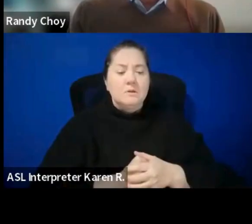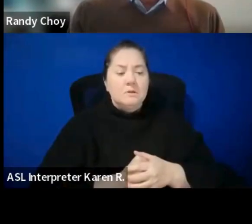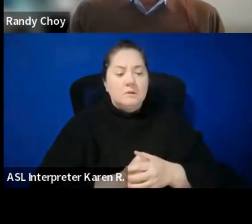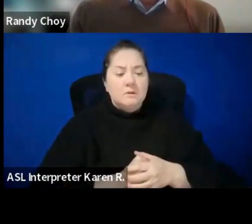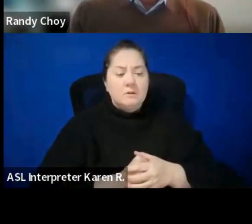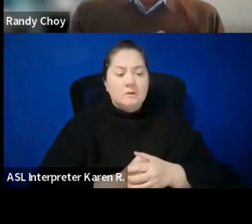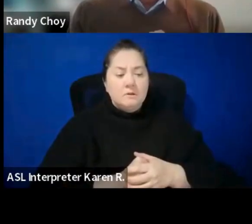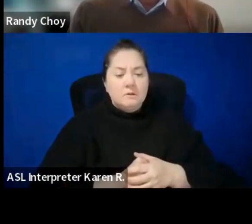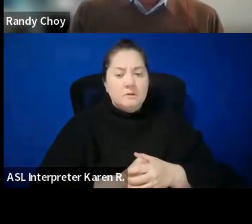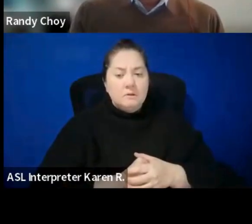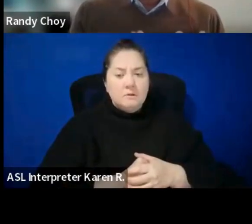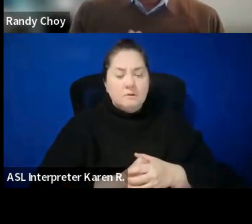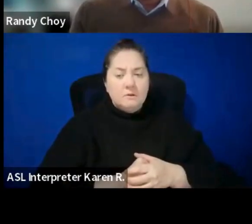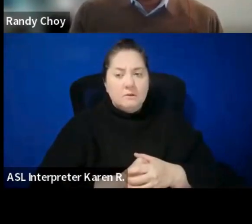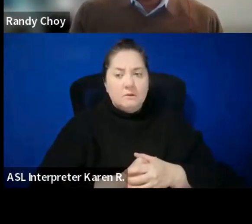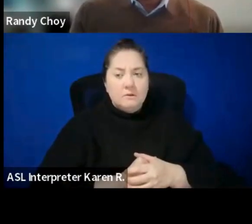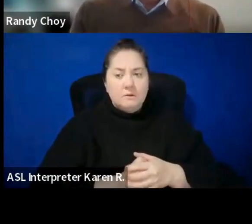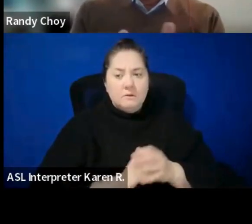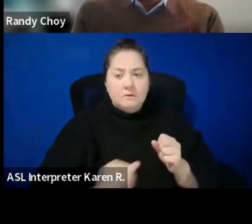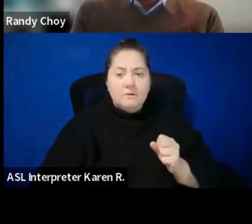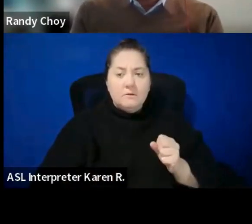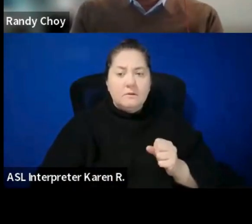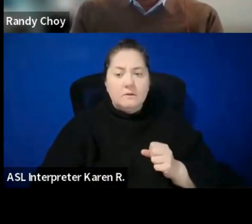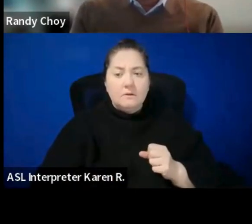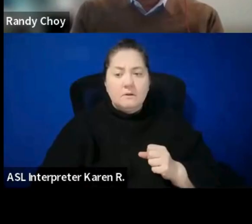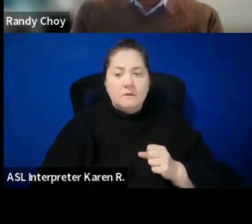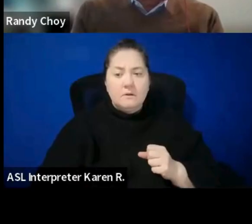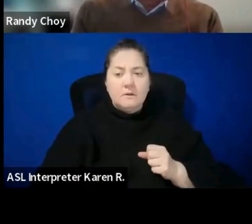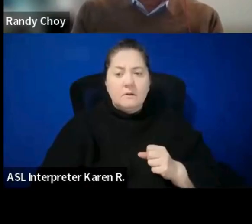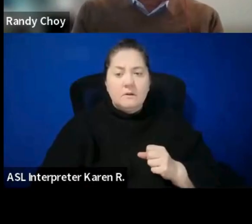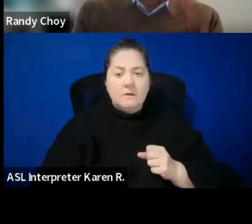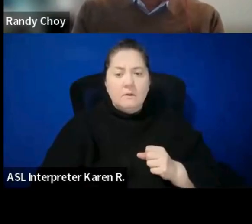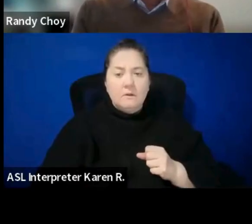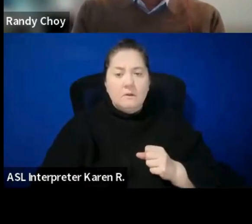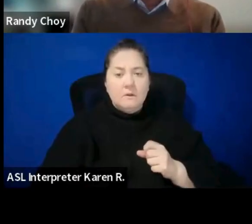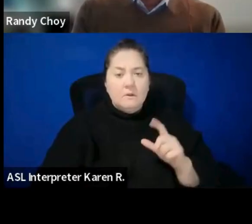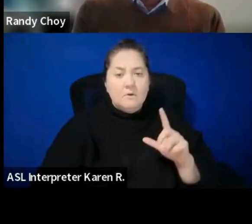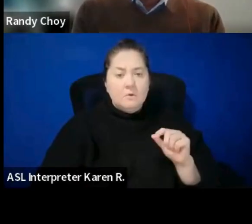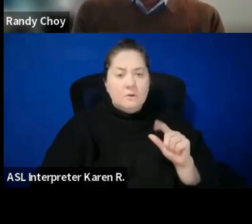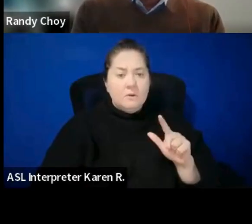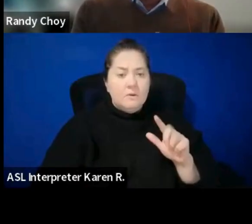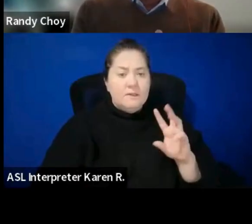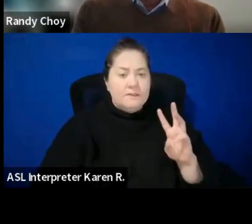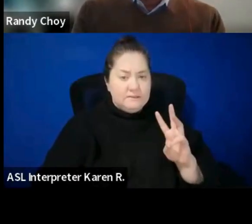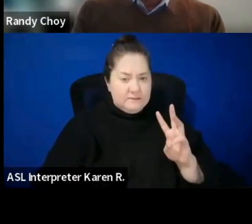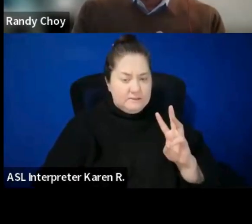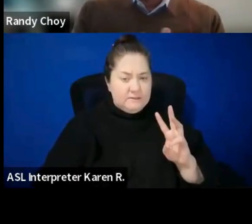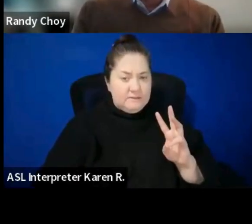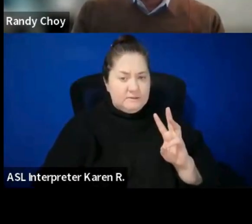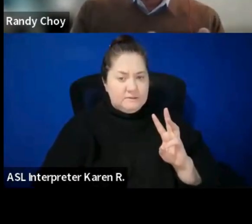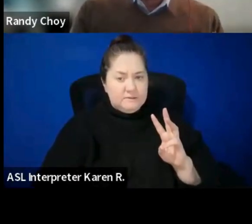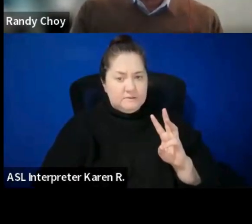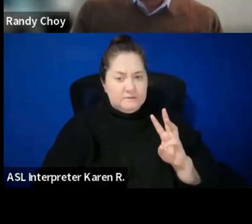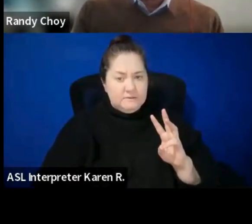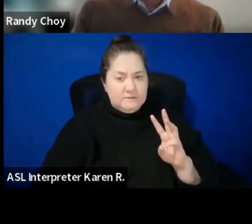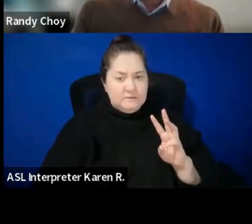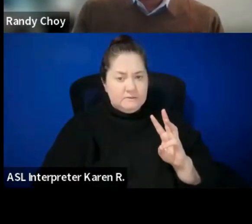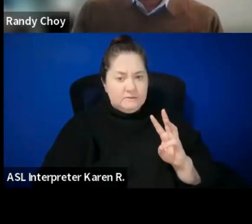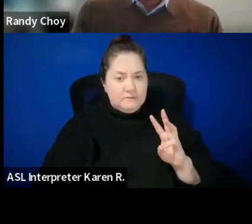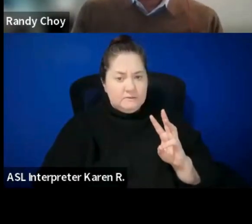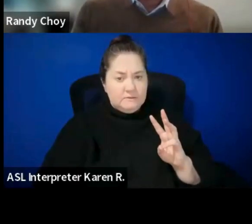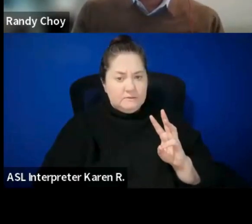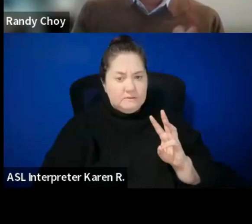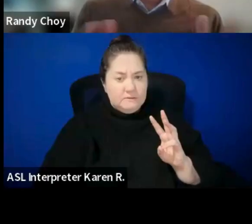say certainly as we've gone into 2026, it's much more